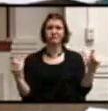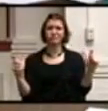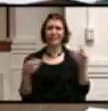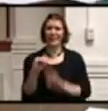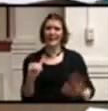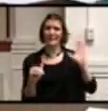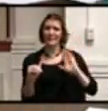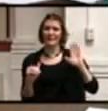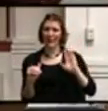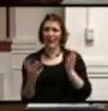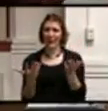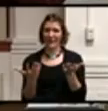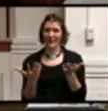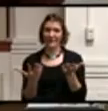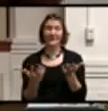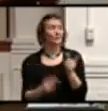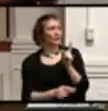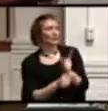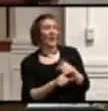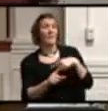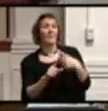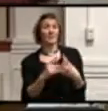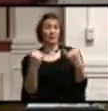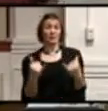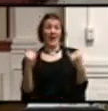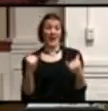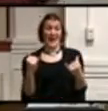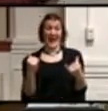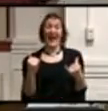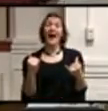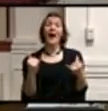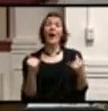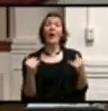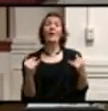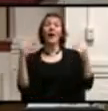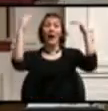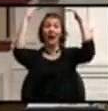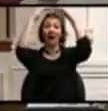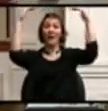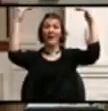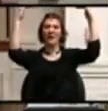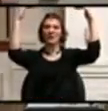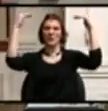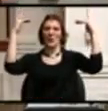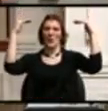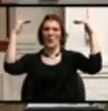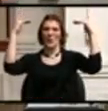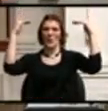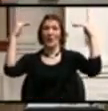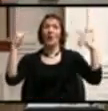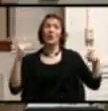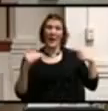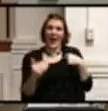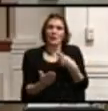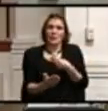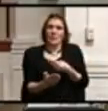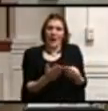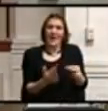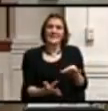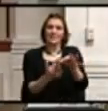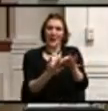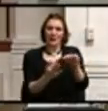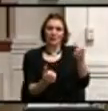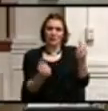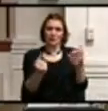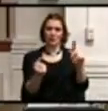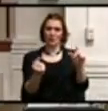this, with the existing apparatus bay, the floor to ceiling is so short, you've had to have custom vehicles manufactured just